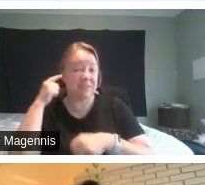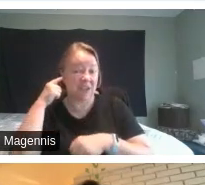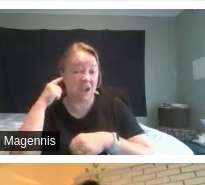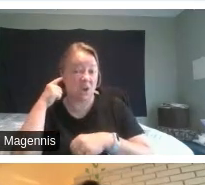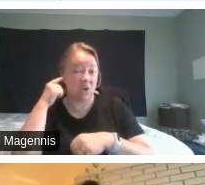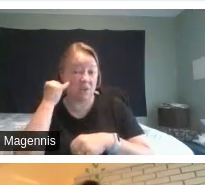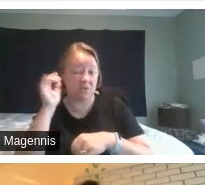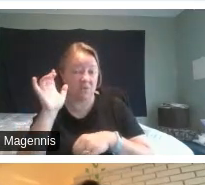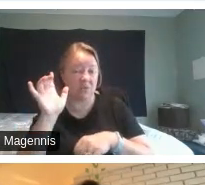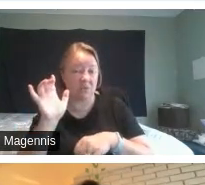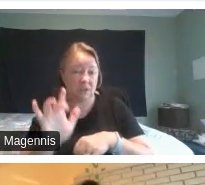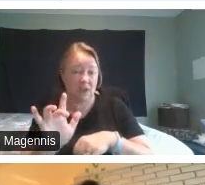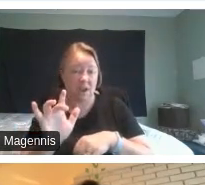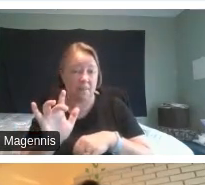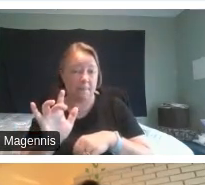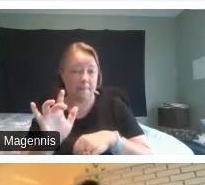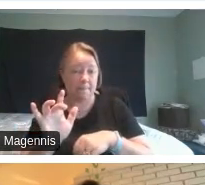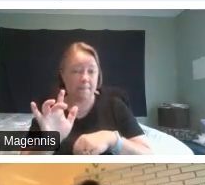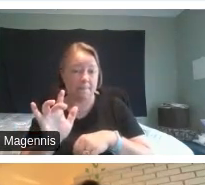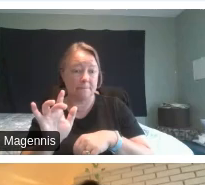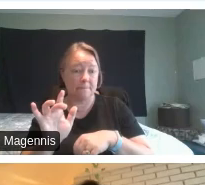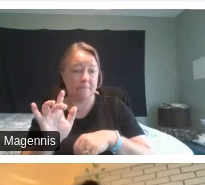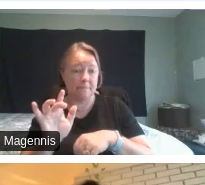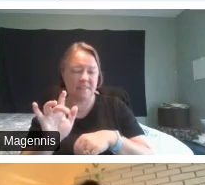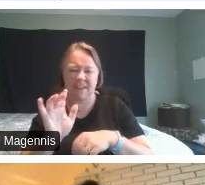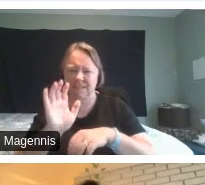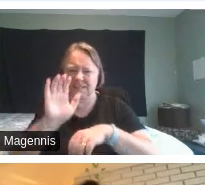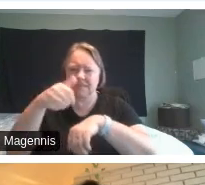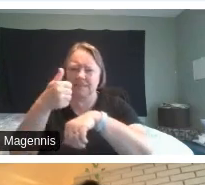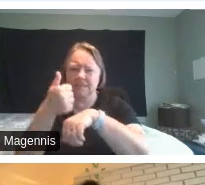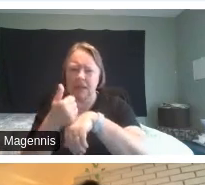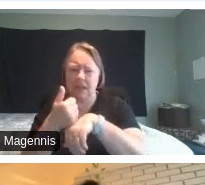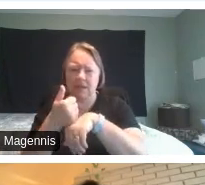tap it's a setting in the,